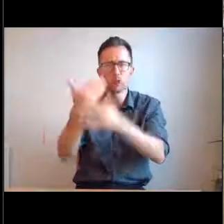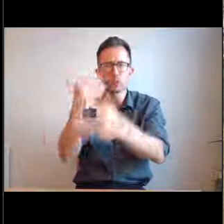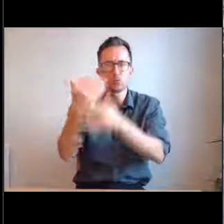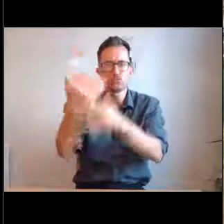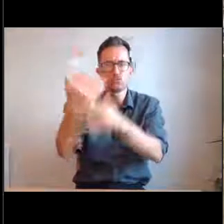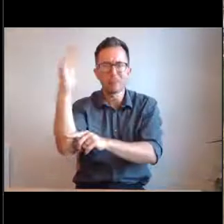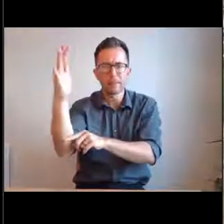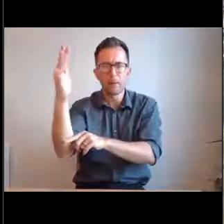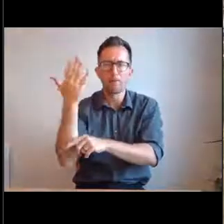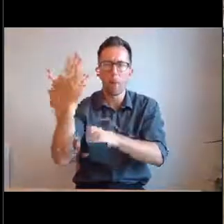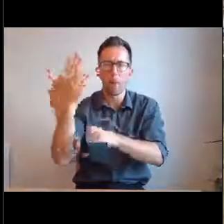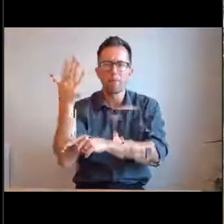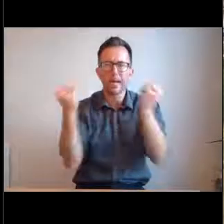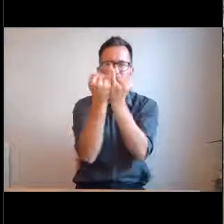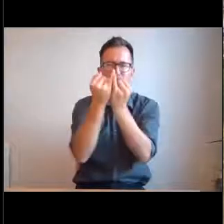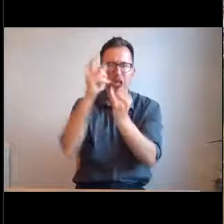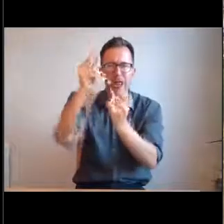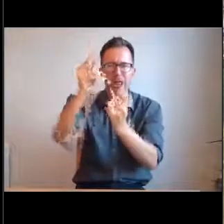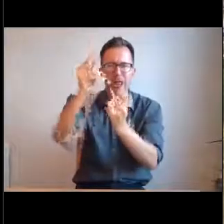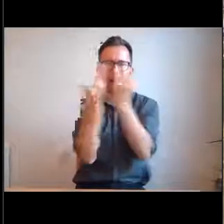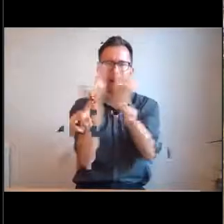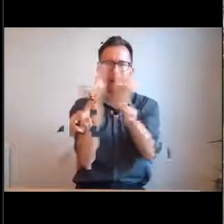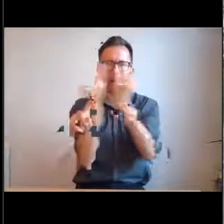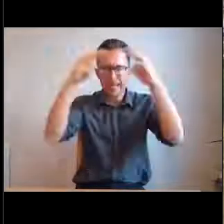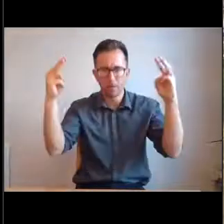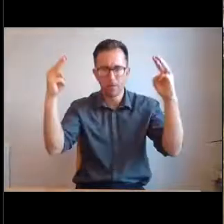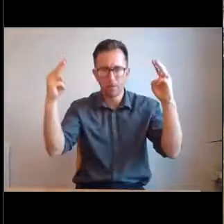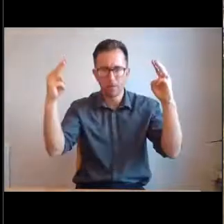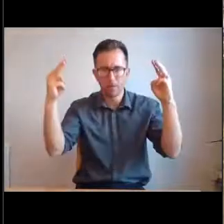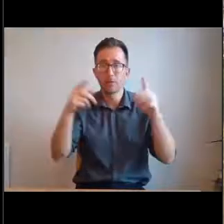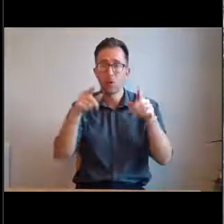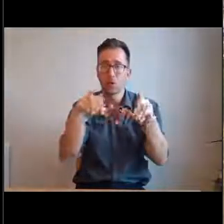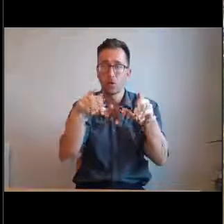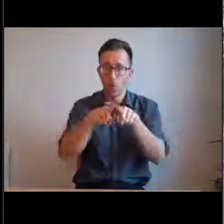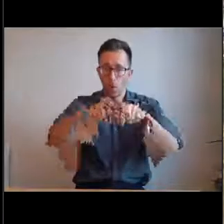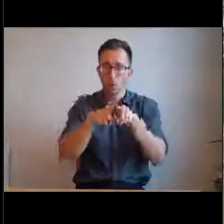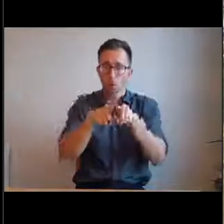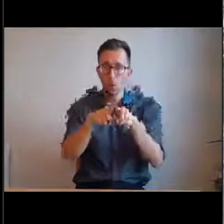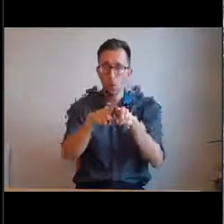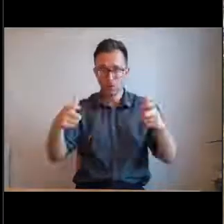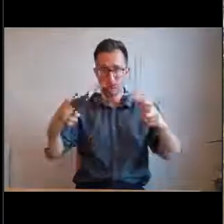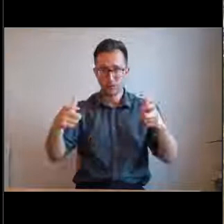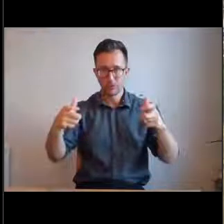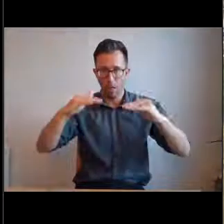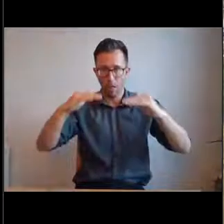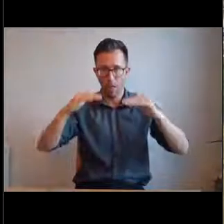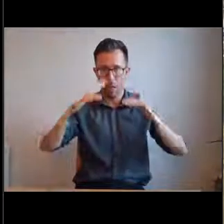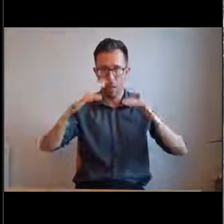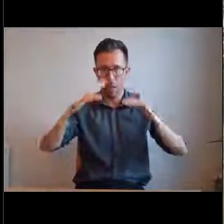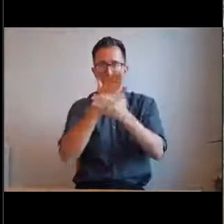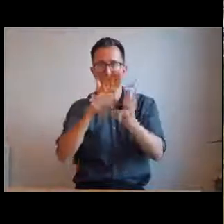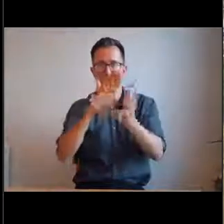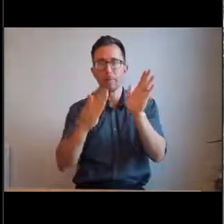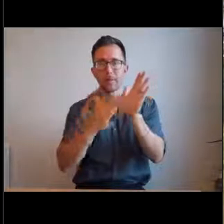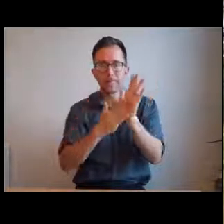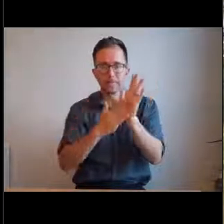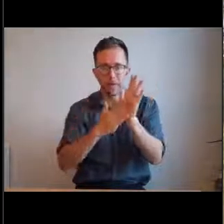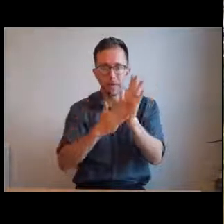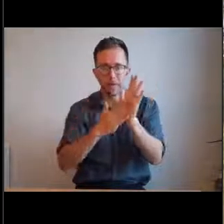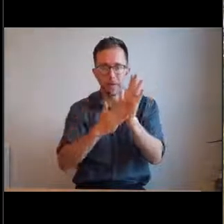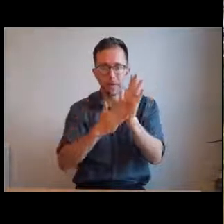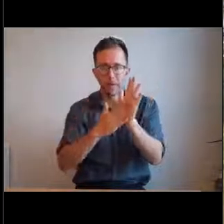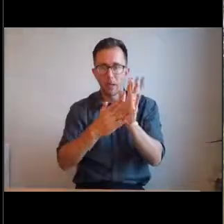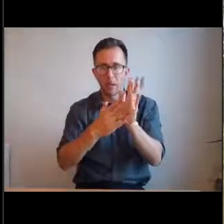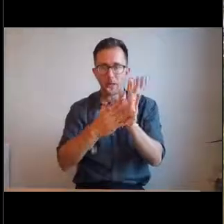The bridge would also be raised by around half a metre as a result of an alignment change, You can see this represented by